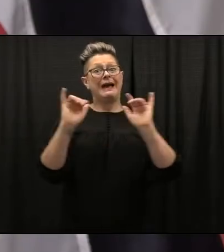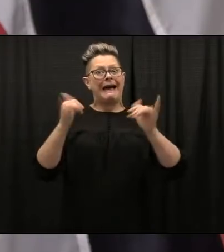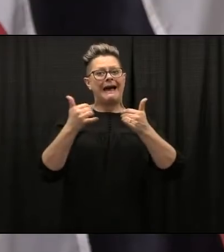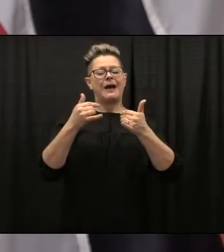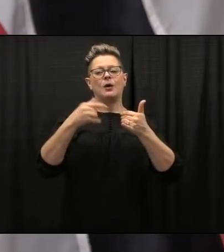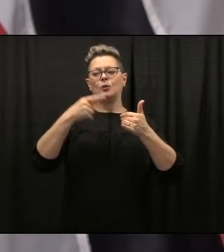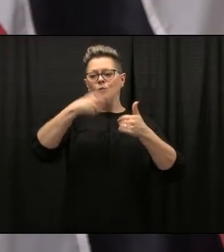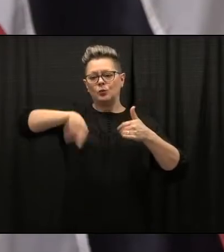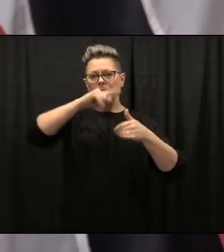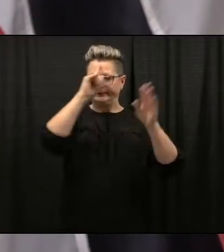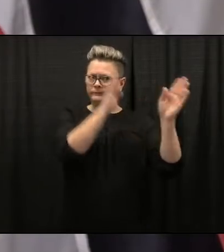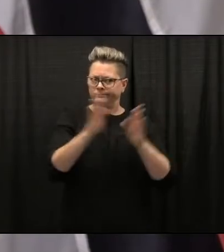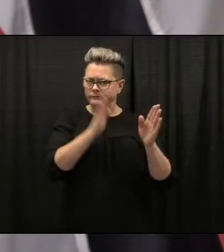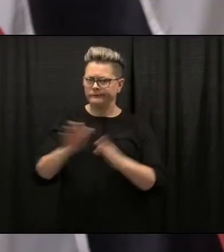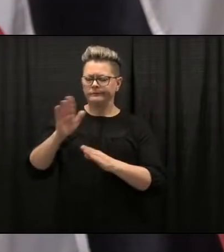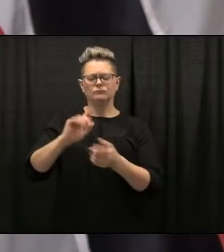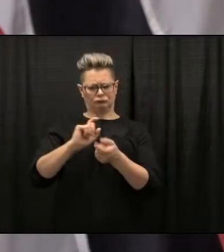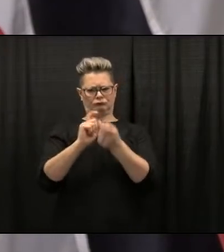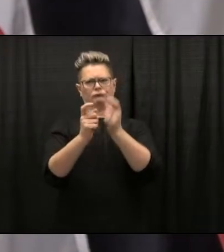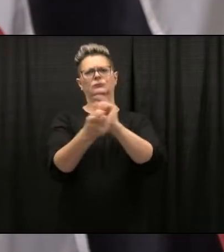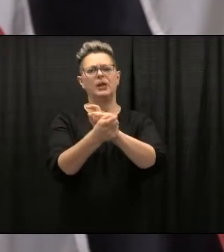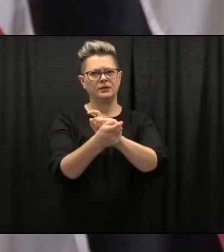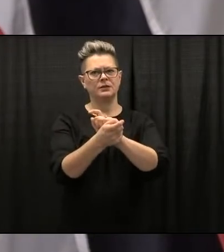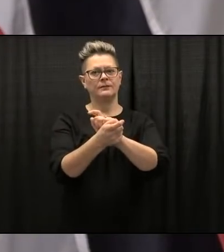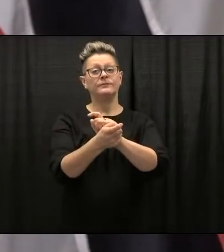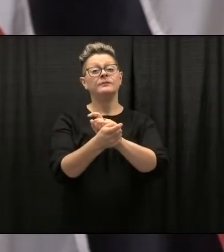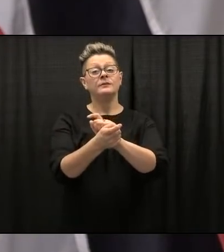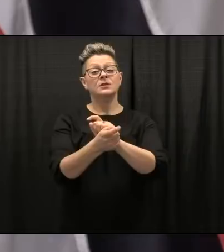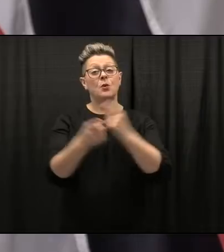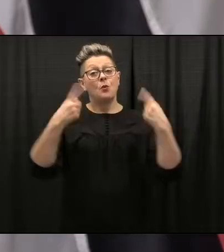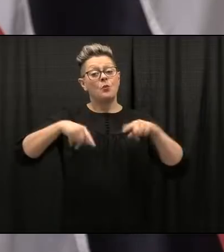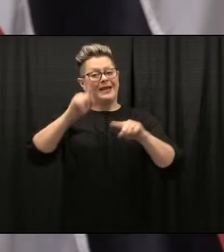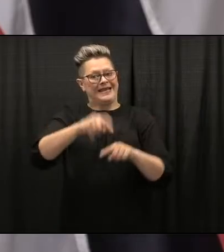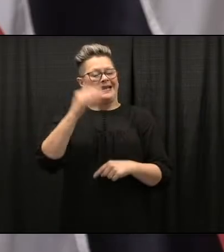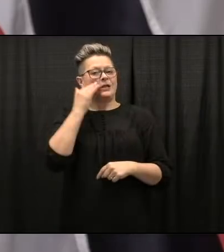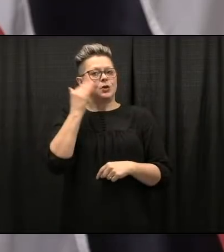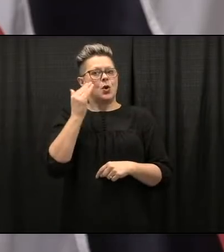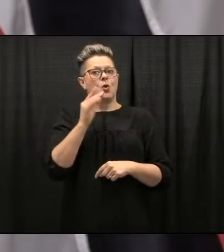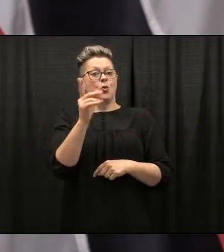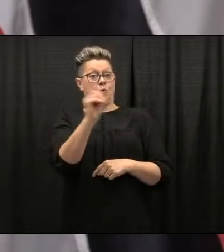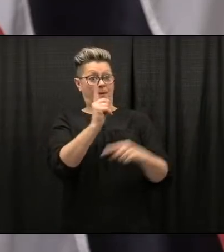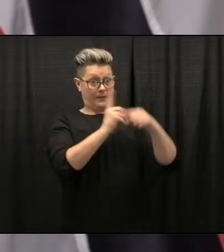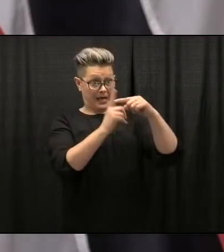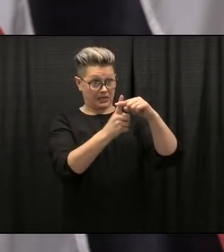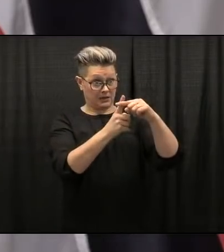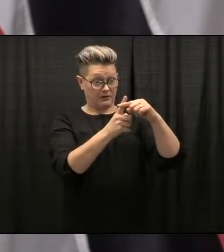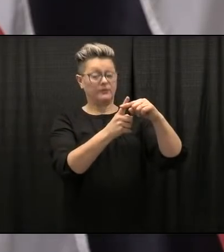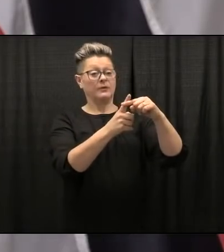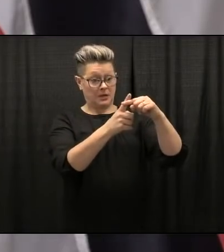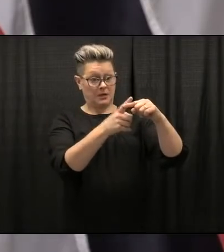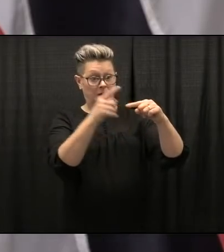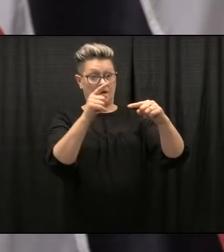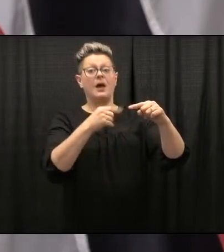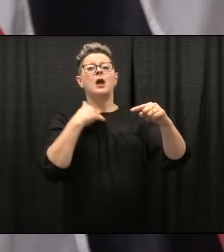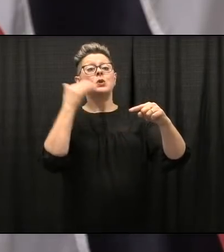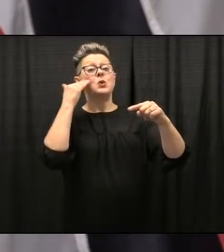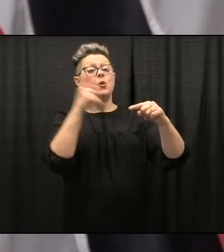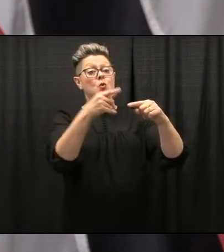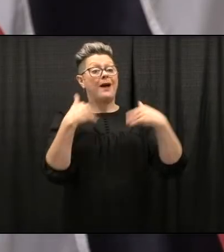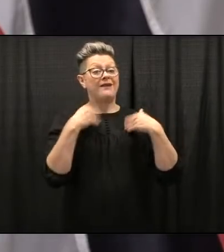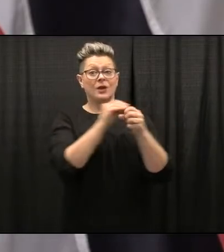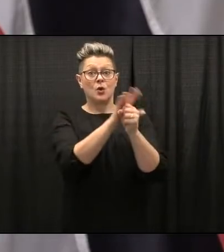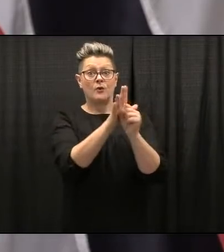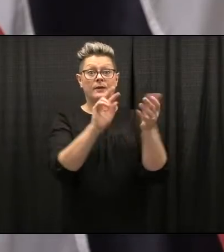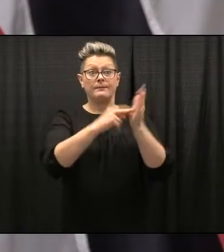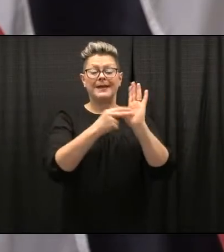we don't need to know about every case. What we need to know about are those cases that we're knowing about them will make a difference to how we